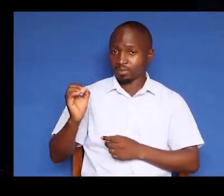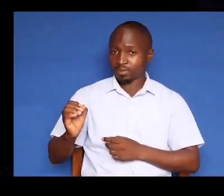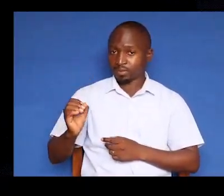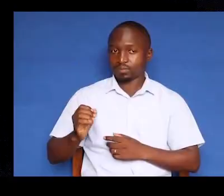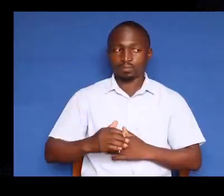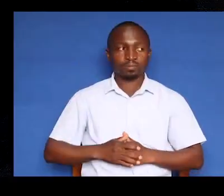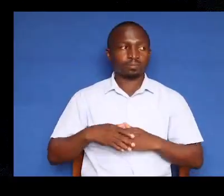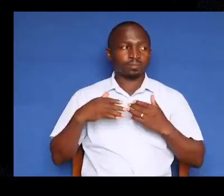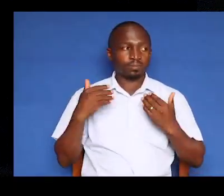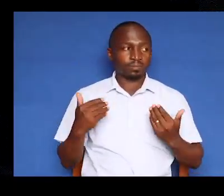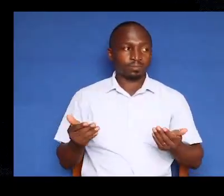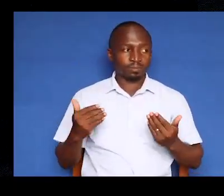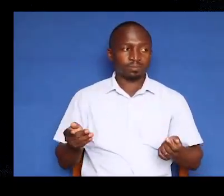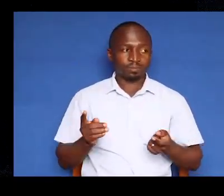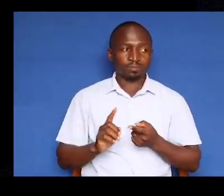So